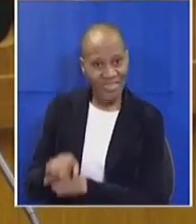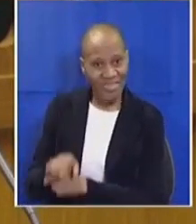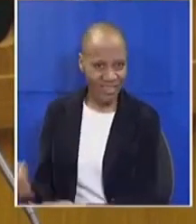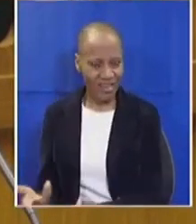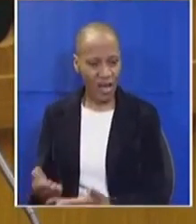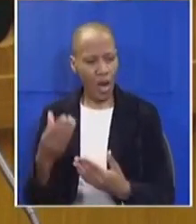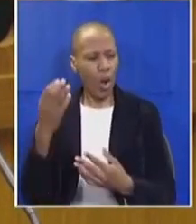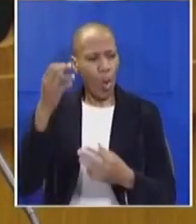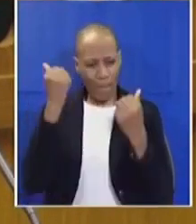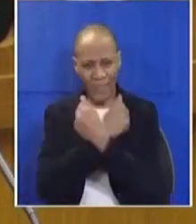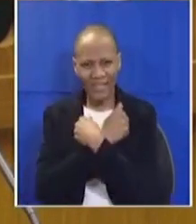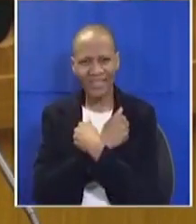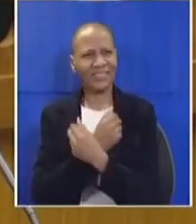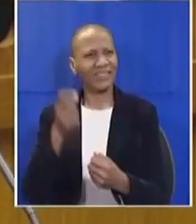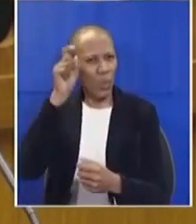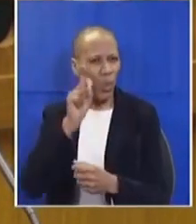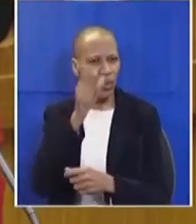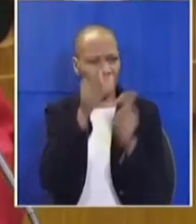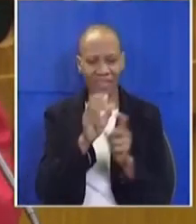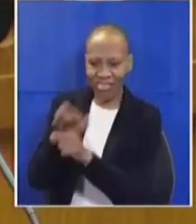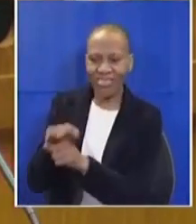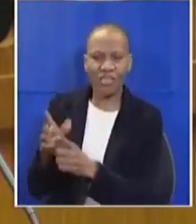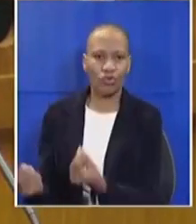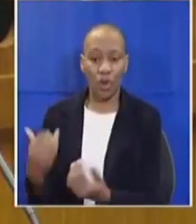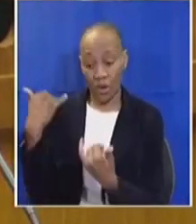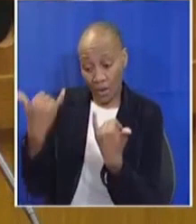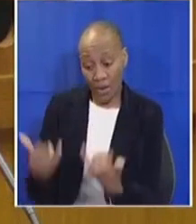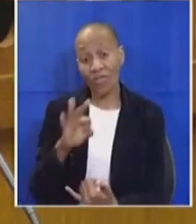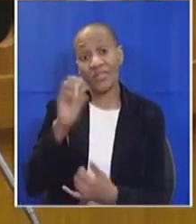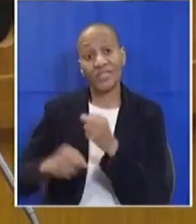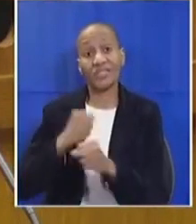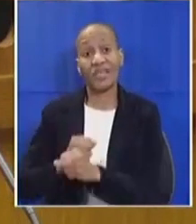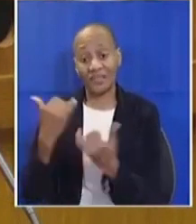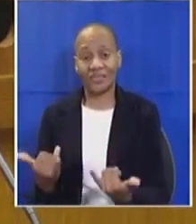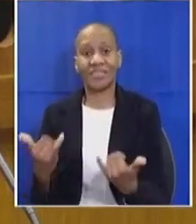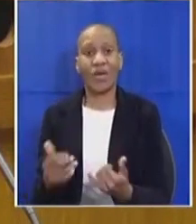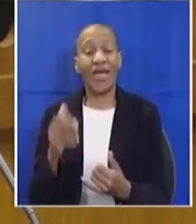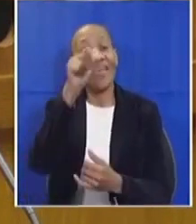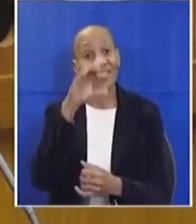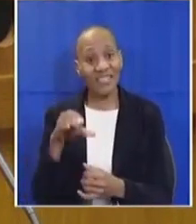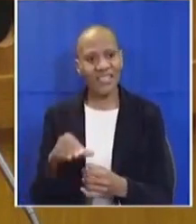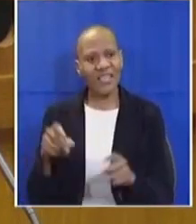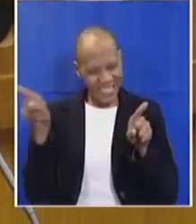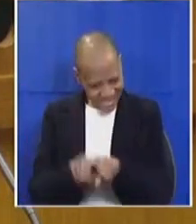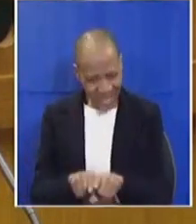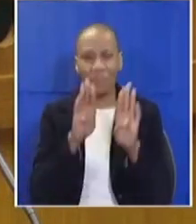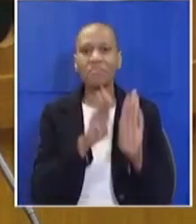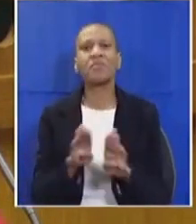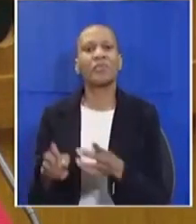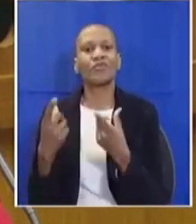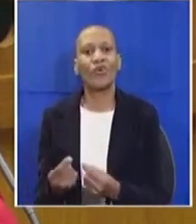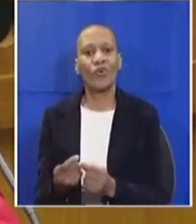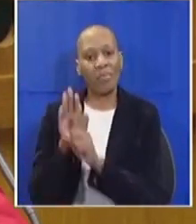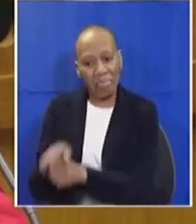its elderly and parents. More than 30 years later, the ANC has sustained this very attitude towards the black